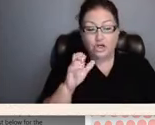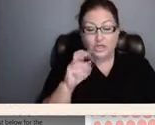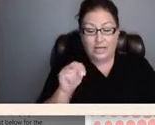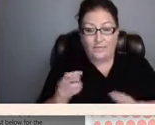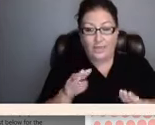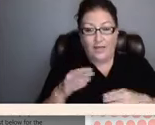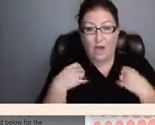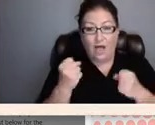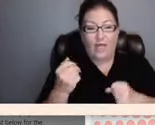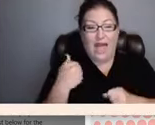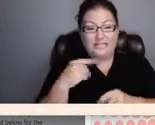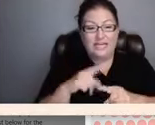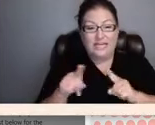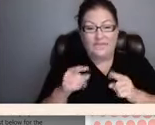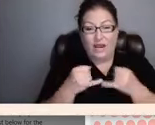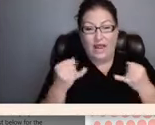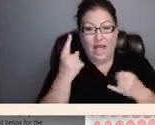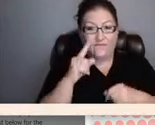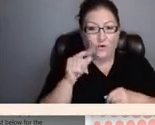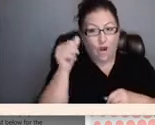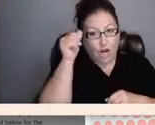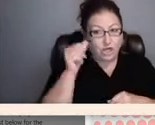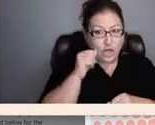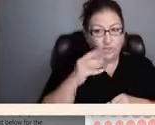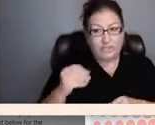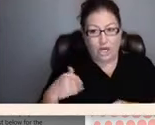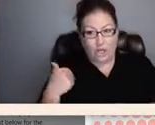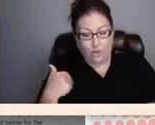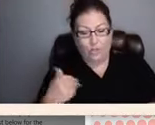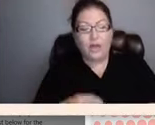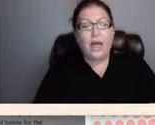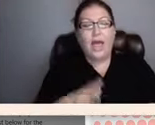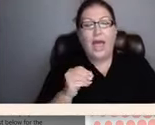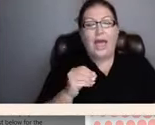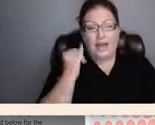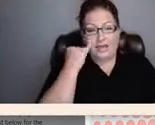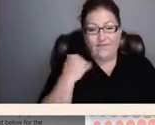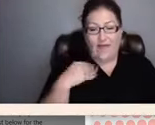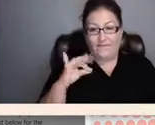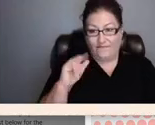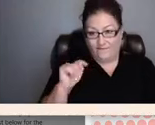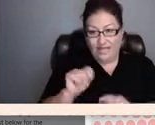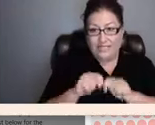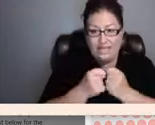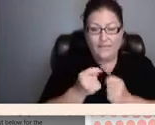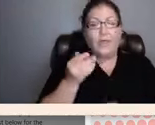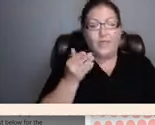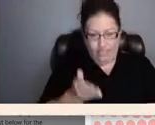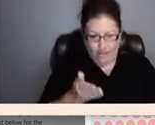line for adults and for youth. Mm-hmm. And then if there's a FIT team, then that will be there as well.